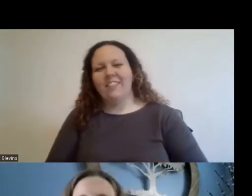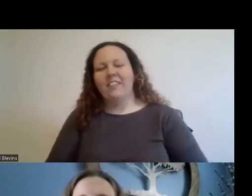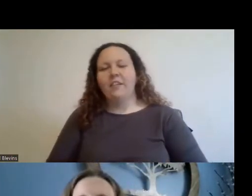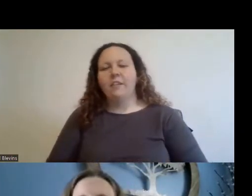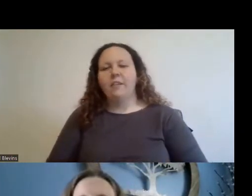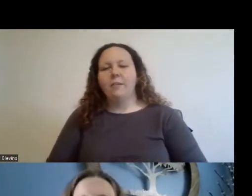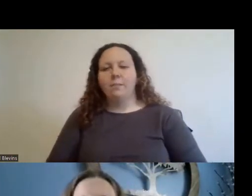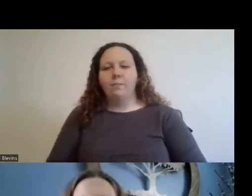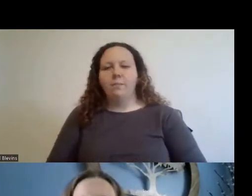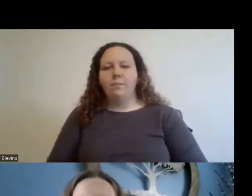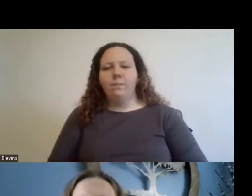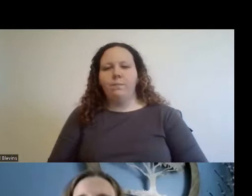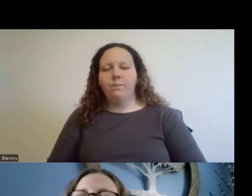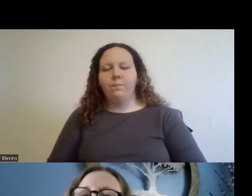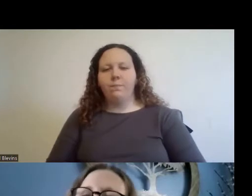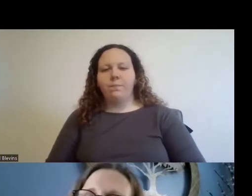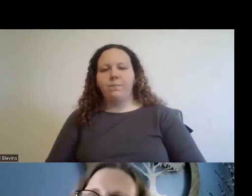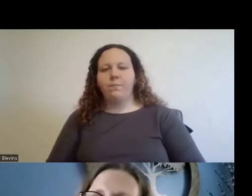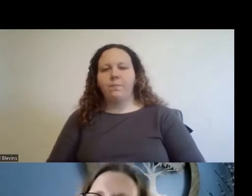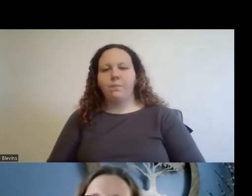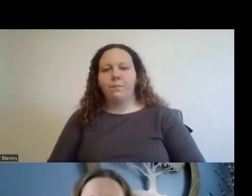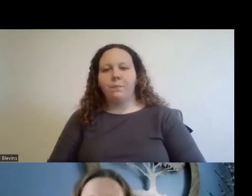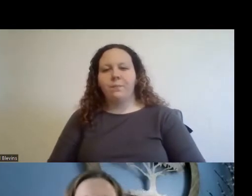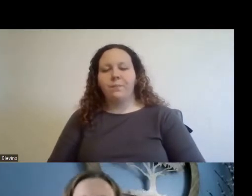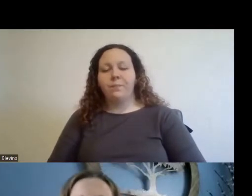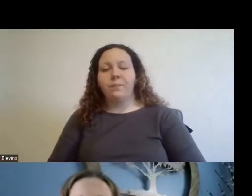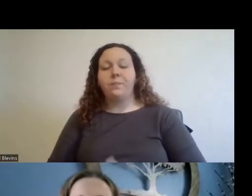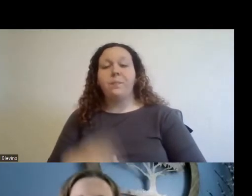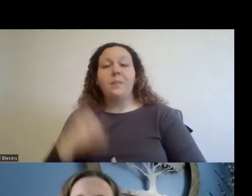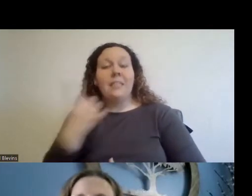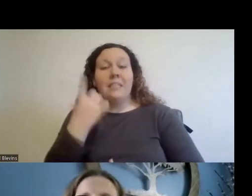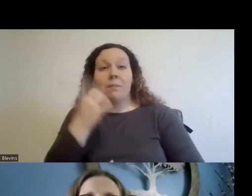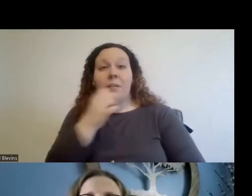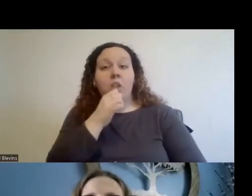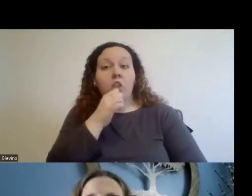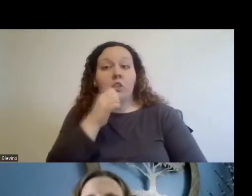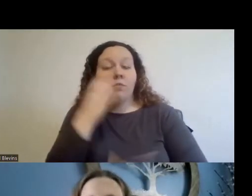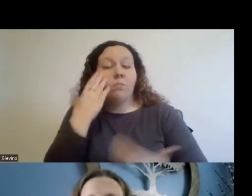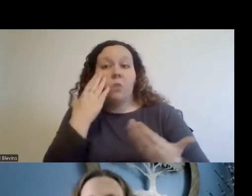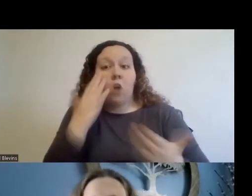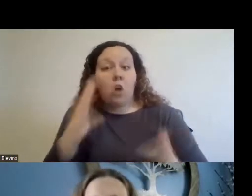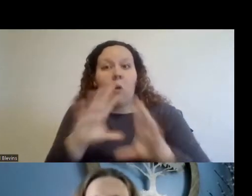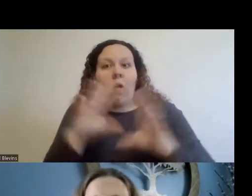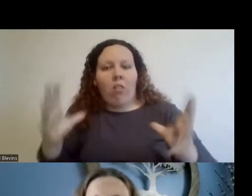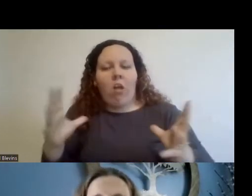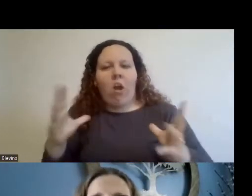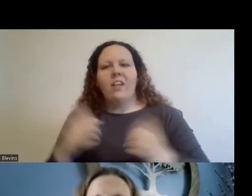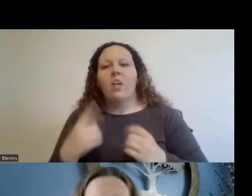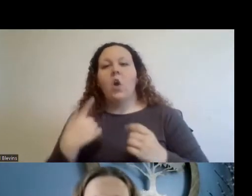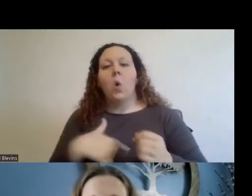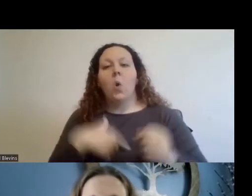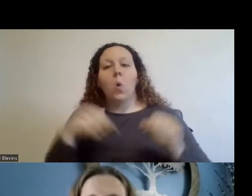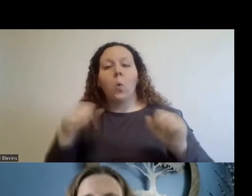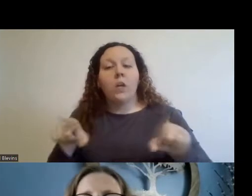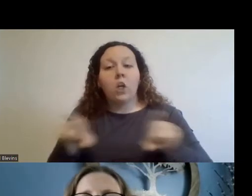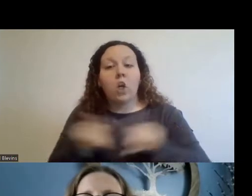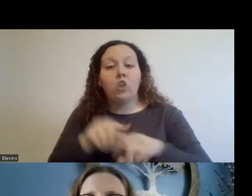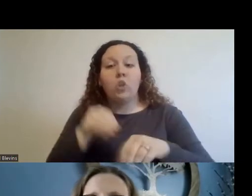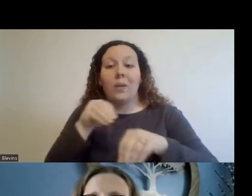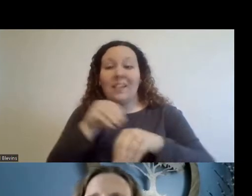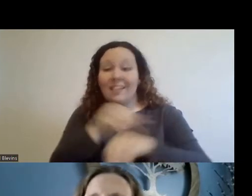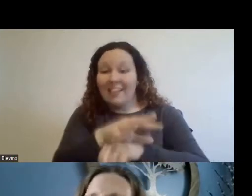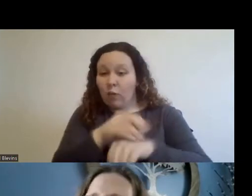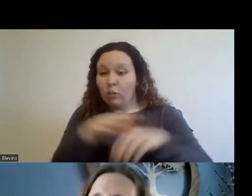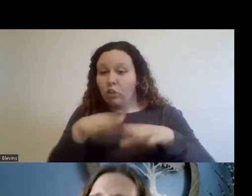What little known things about us is that we can also counsel children to promote